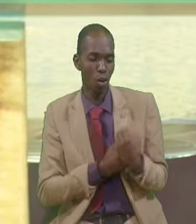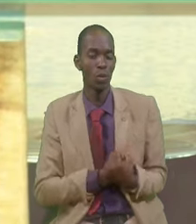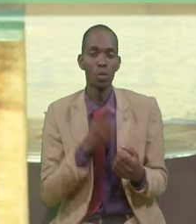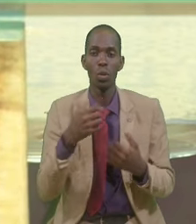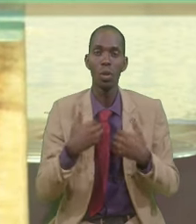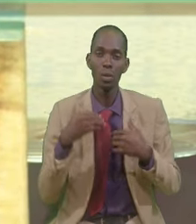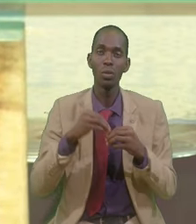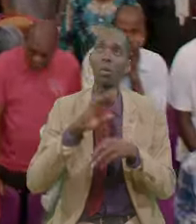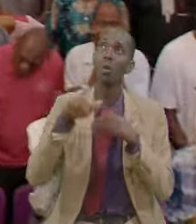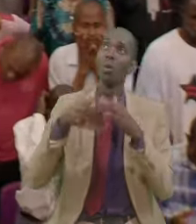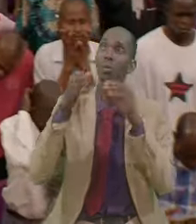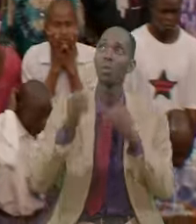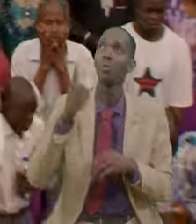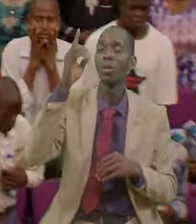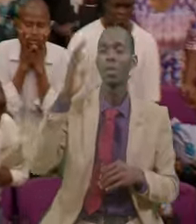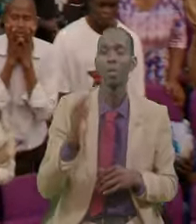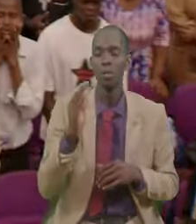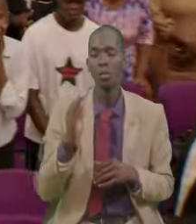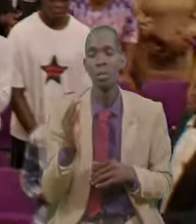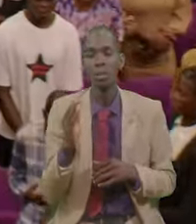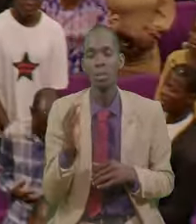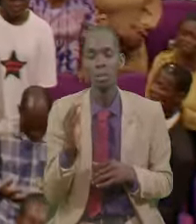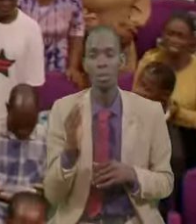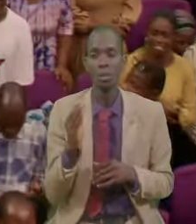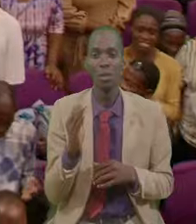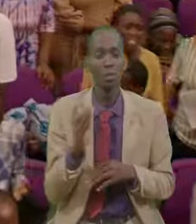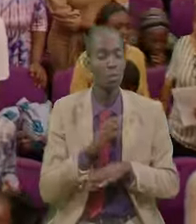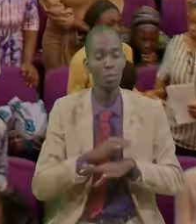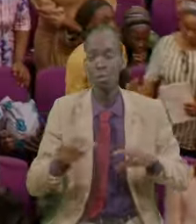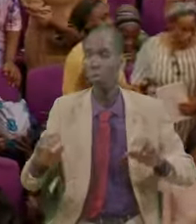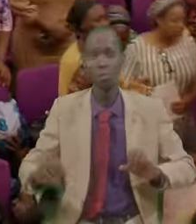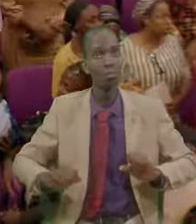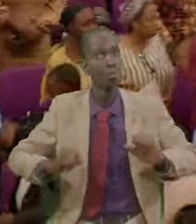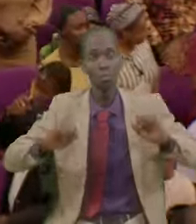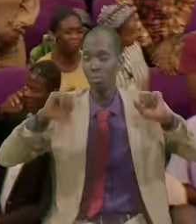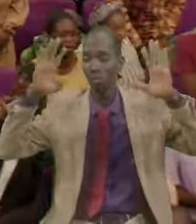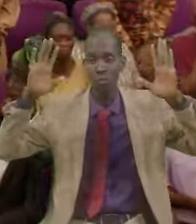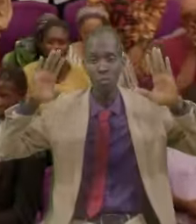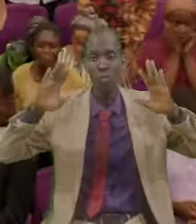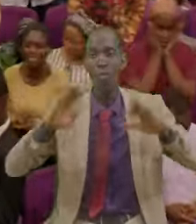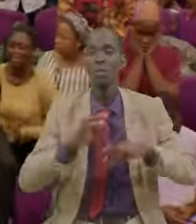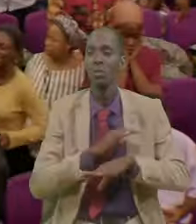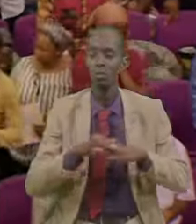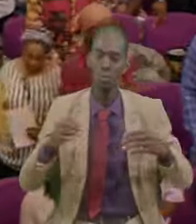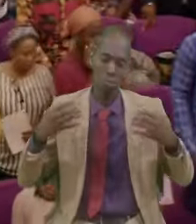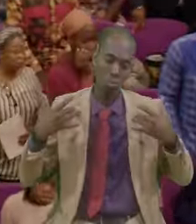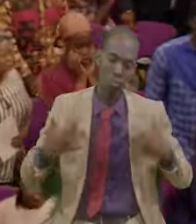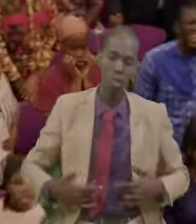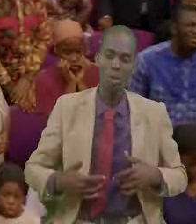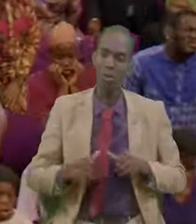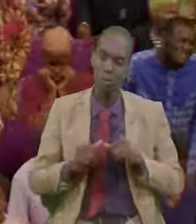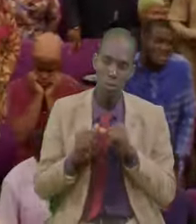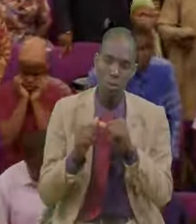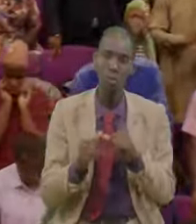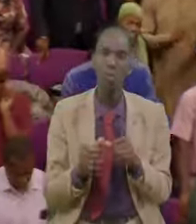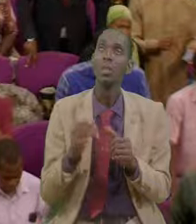Almighty. Don't give in. Don't give up. Hold it fast. It's